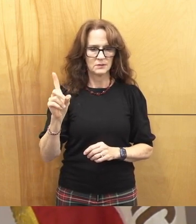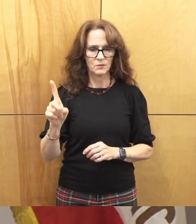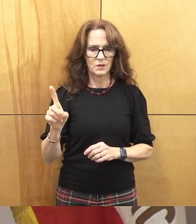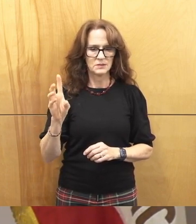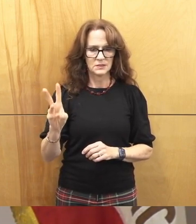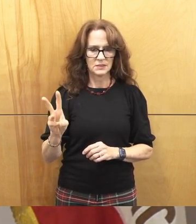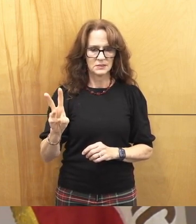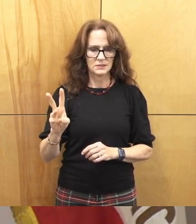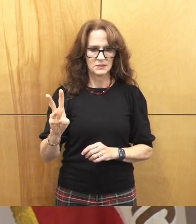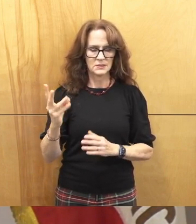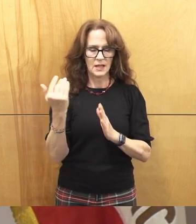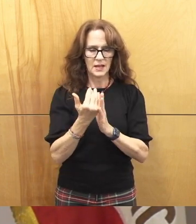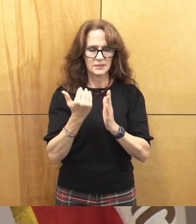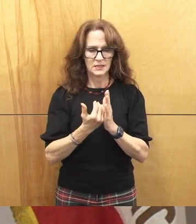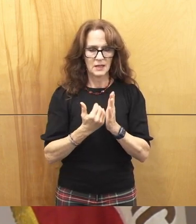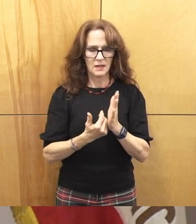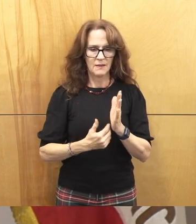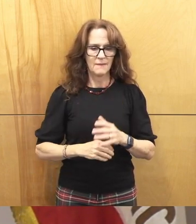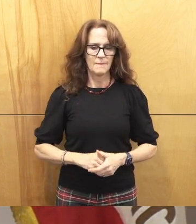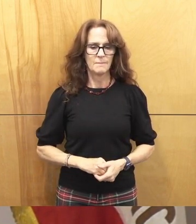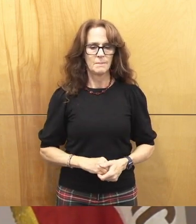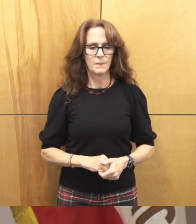21STCCV2616 listed on the agenda.